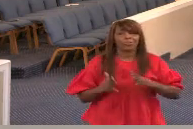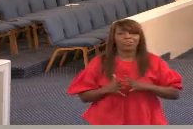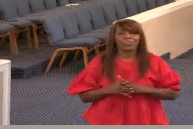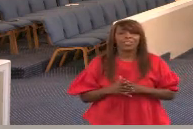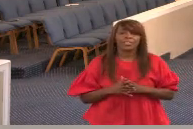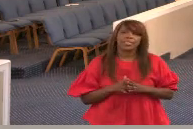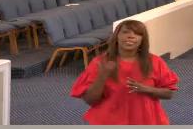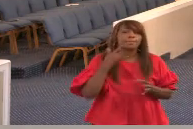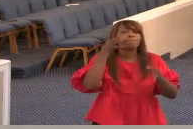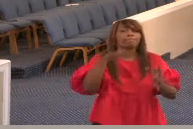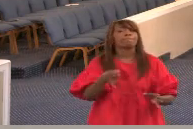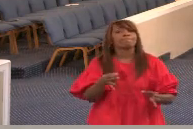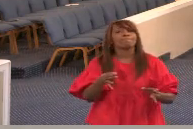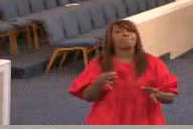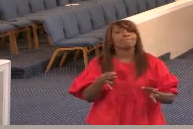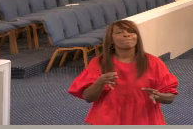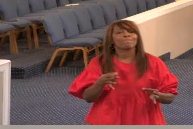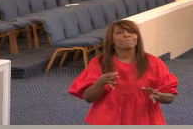Make a decision.